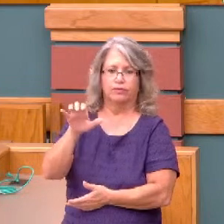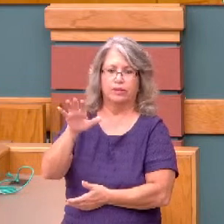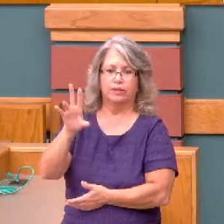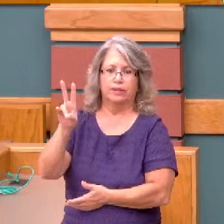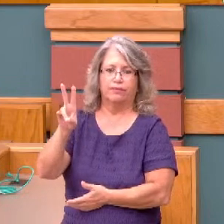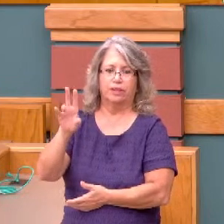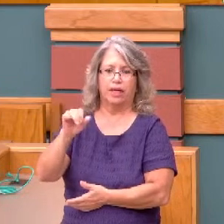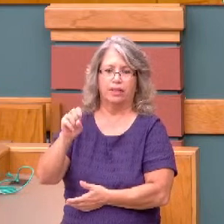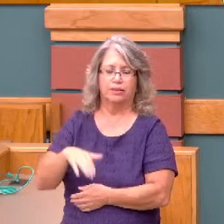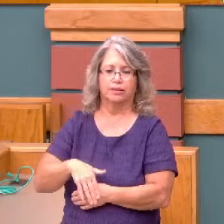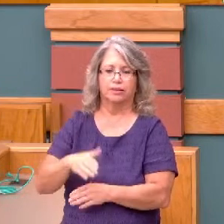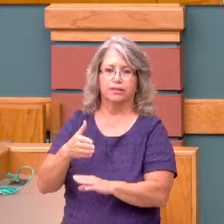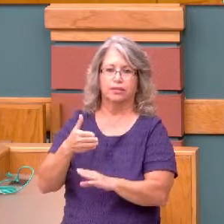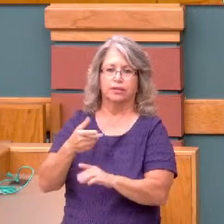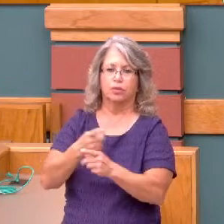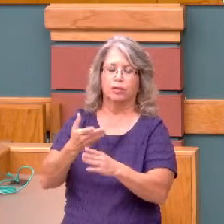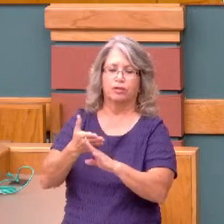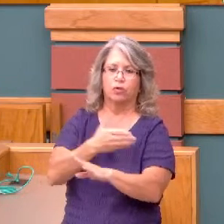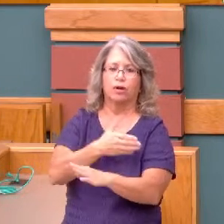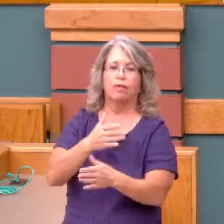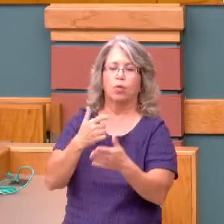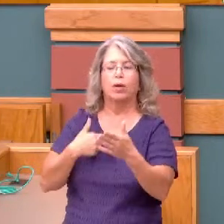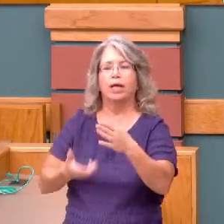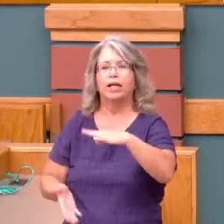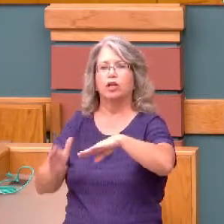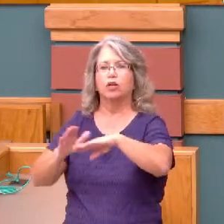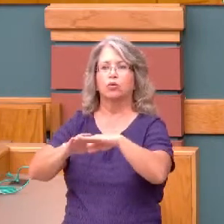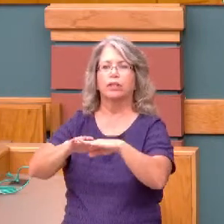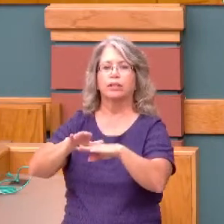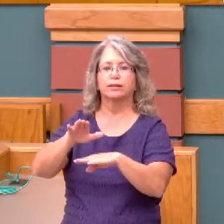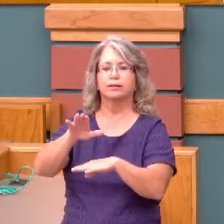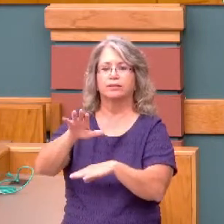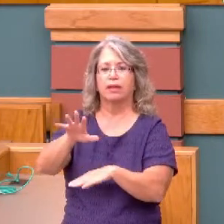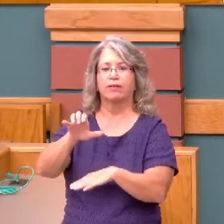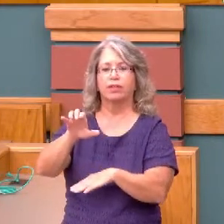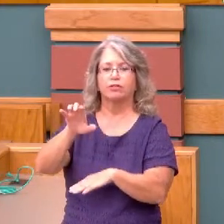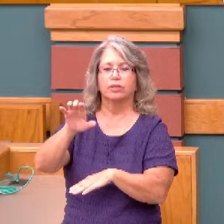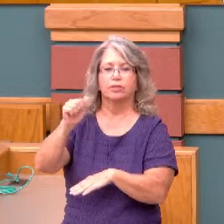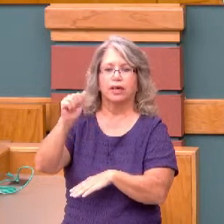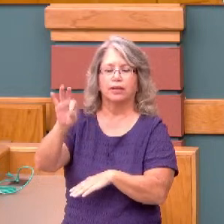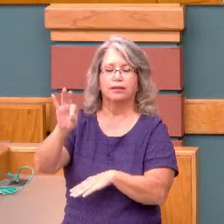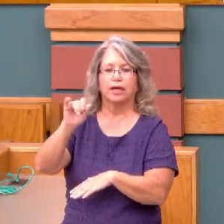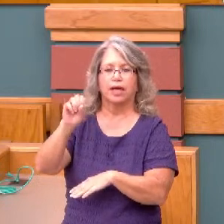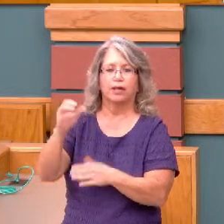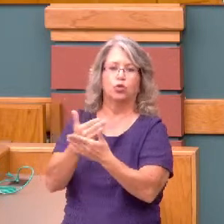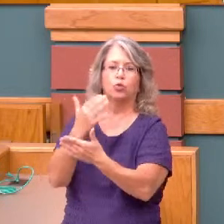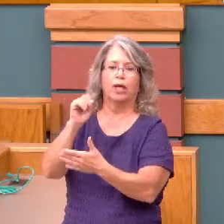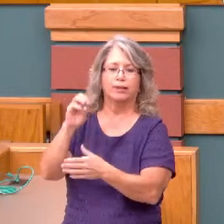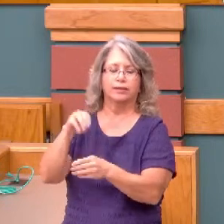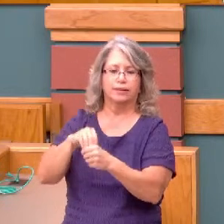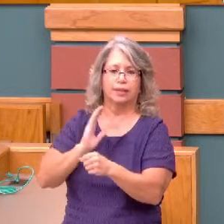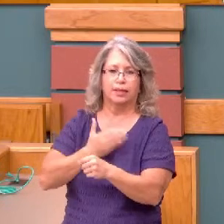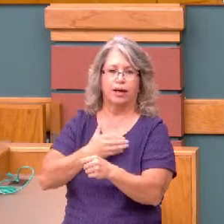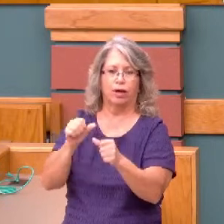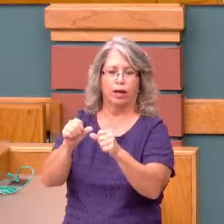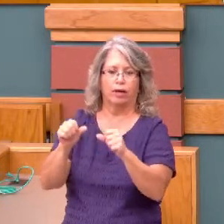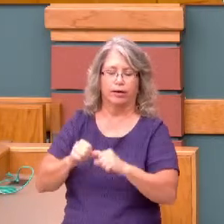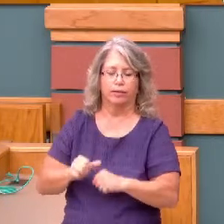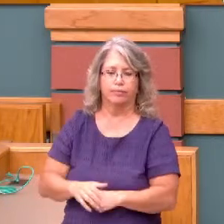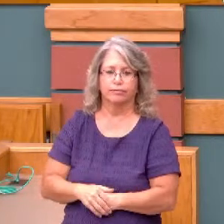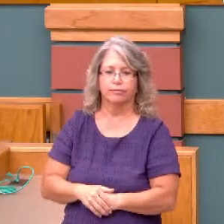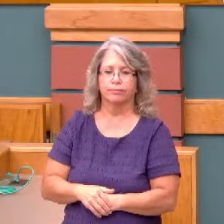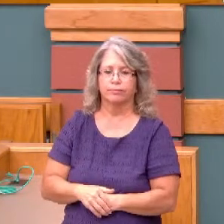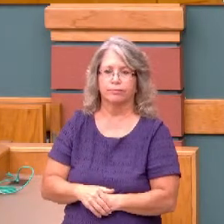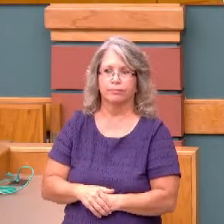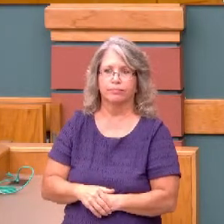2,840. That's an increase of 519 additional cases, new cases of COVID-19 in our area. Next